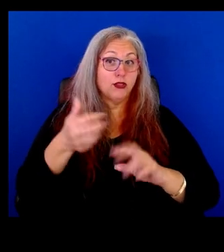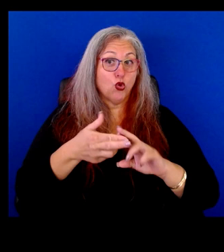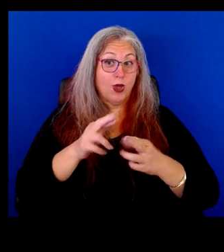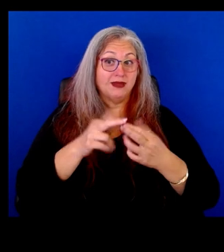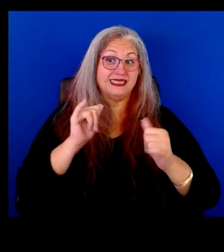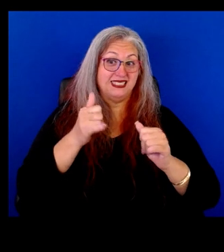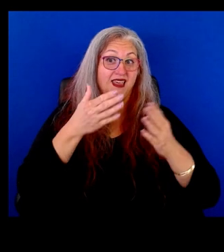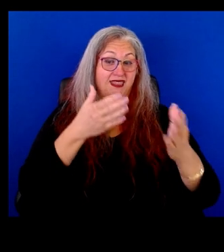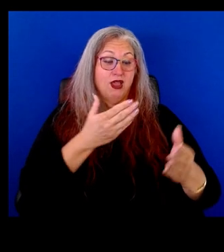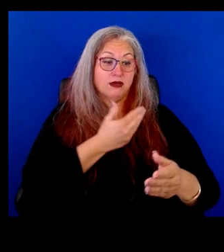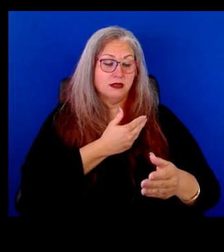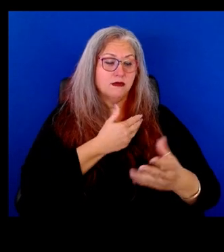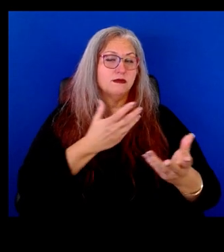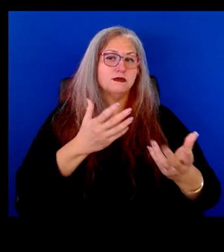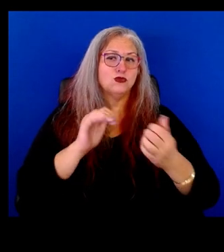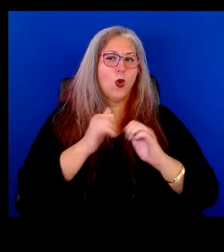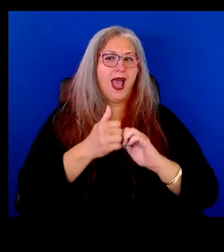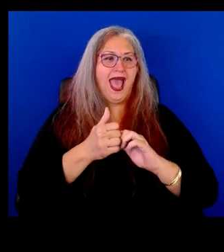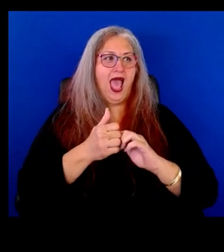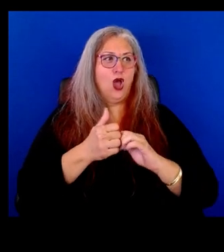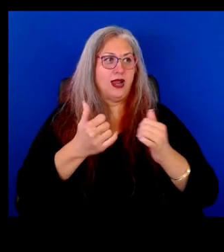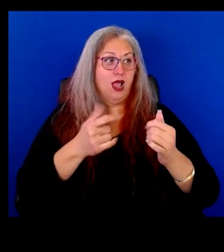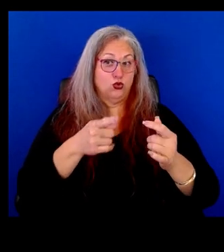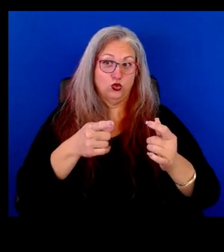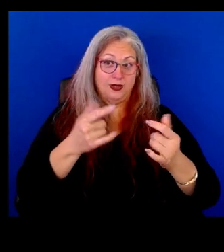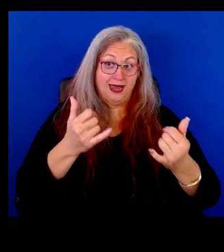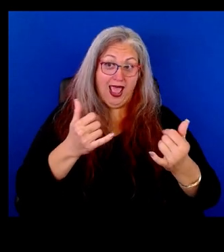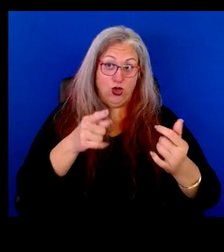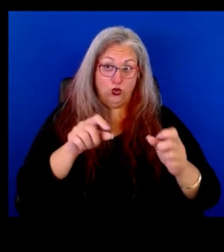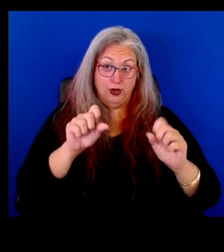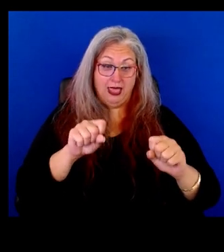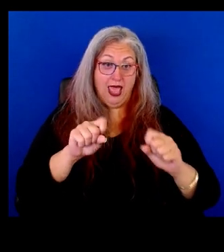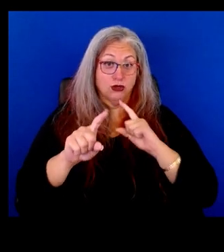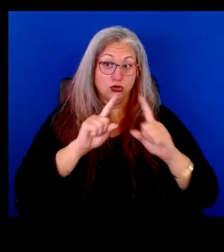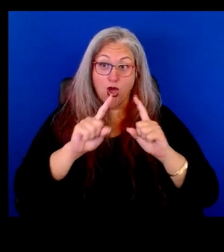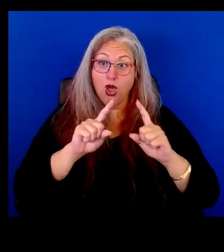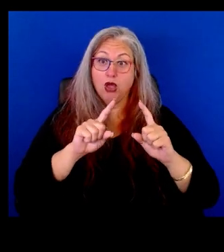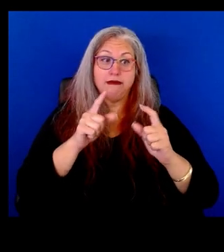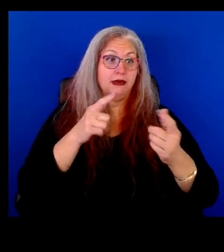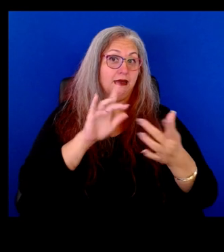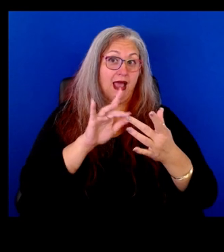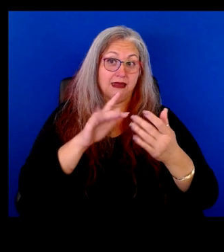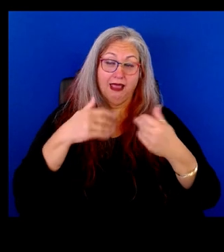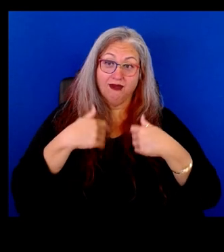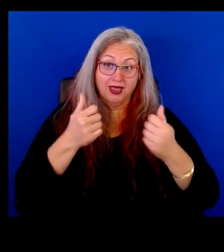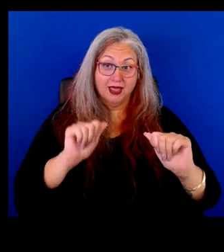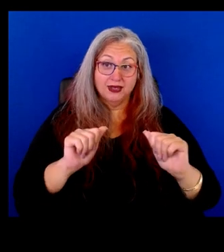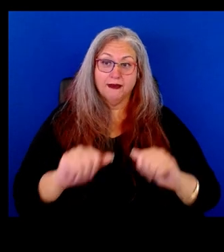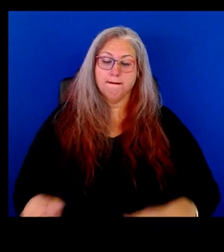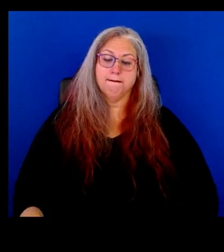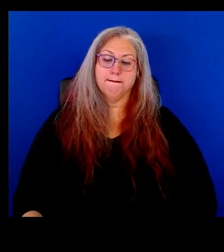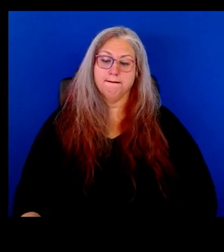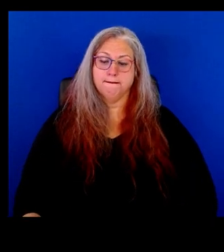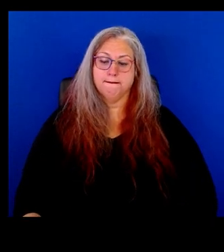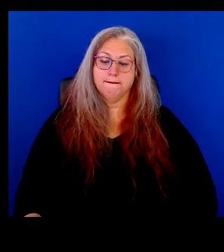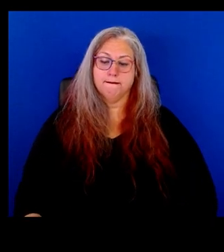relatives are still there. And how is that now? Are you able at all to talk to them, to have any contact?